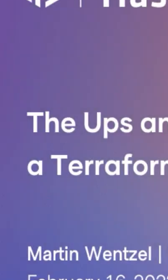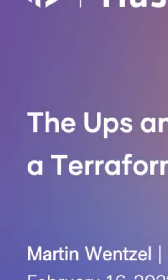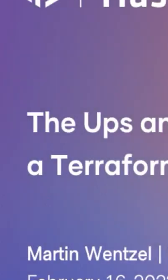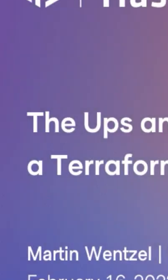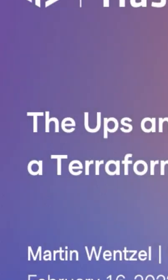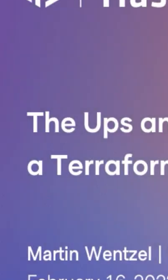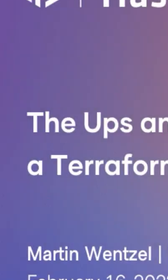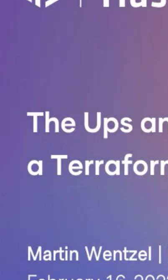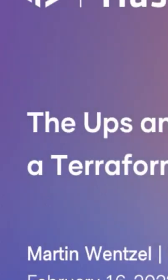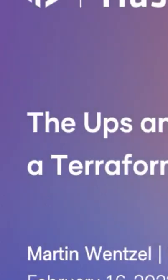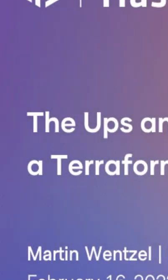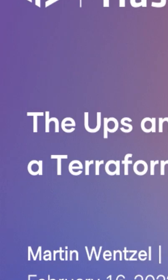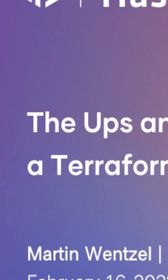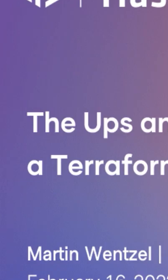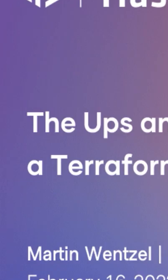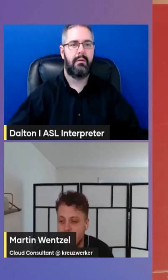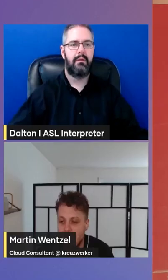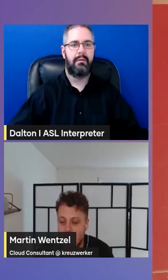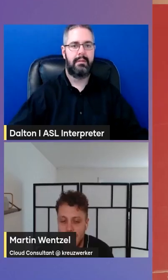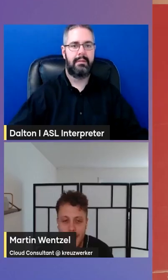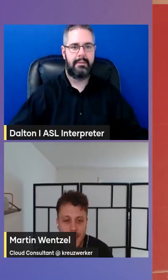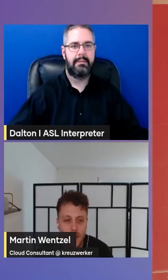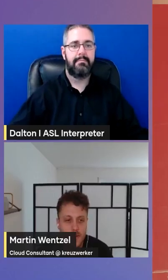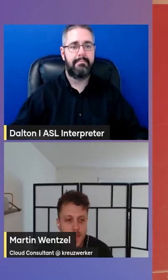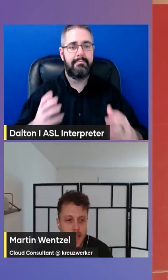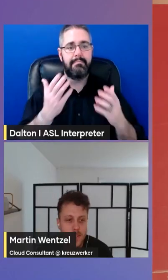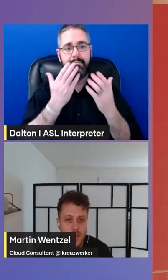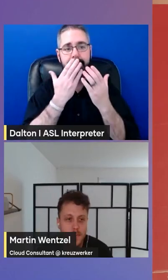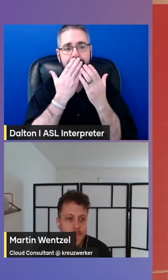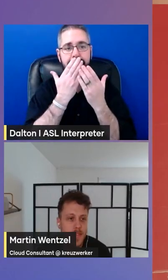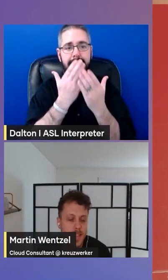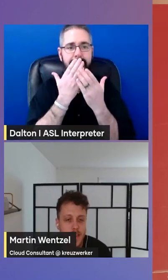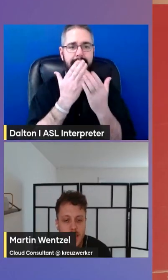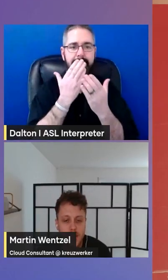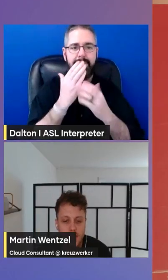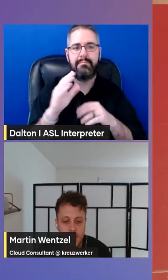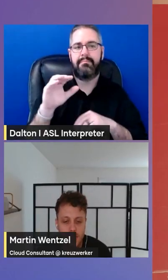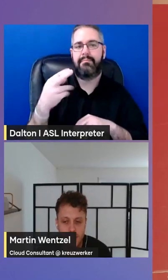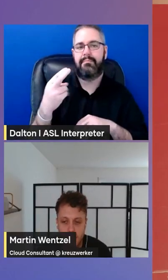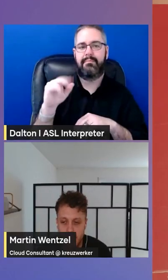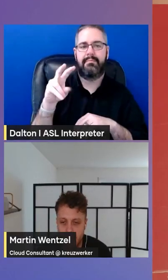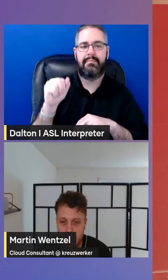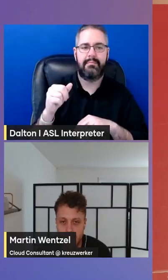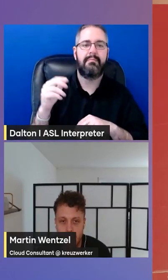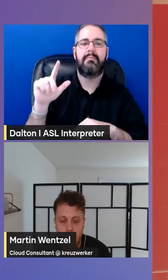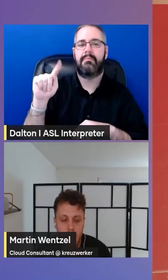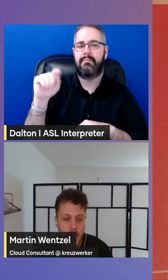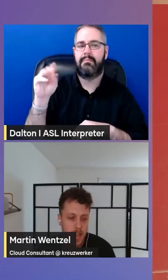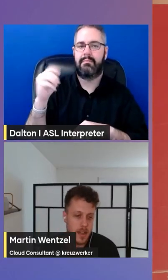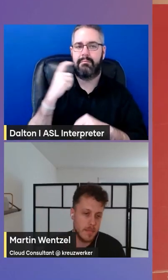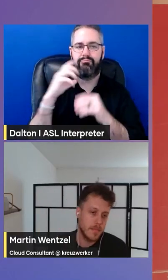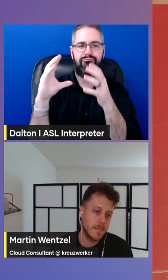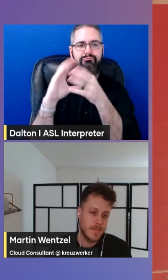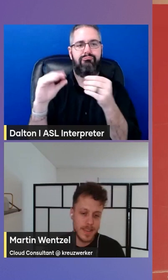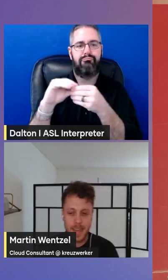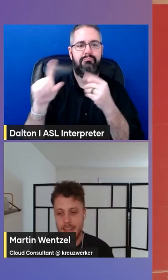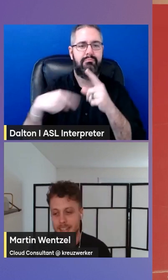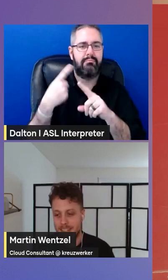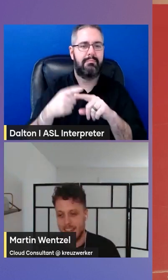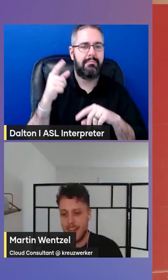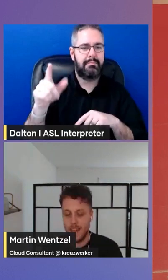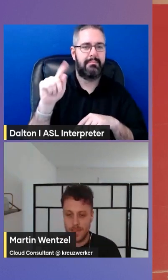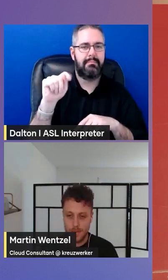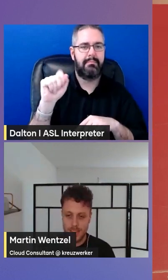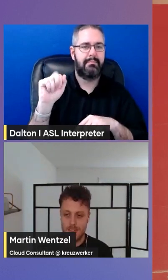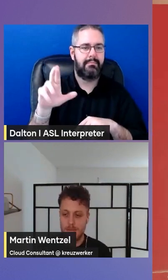Thank you, Ida. I think I'm live now. And also thanks, Tom, to your talk about Packer. And